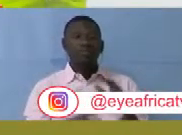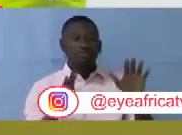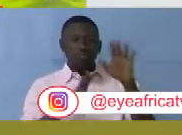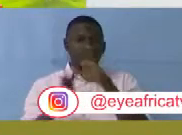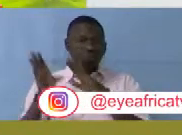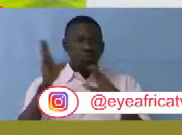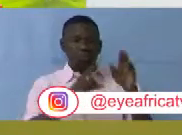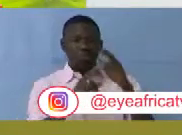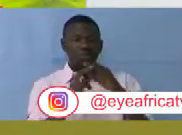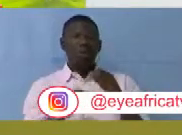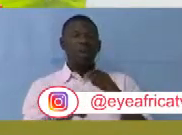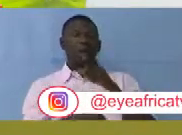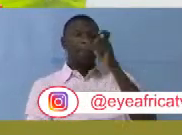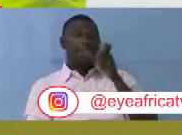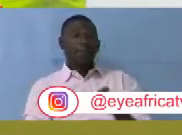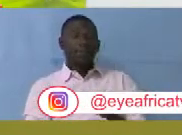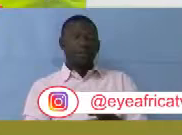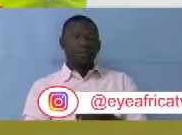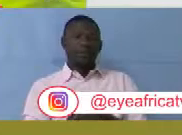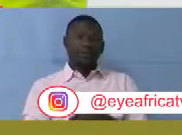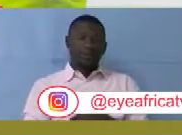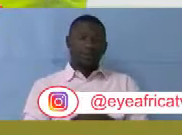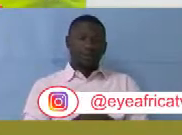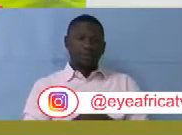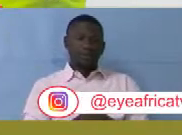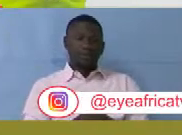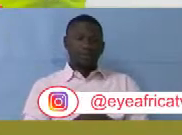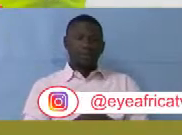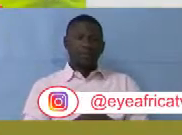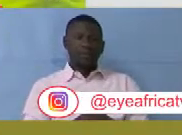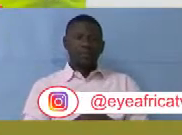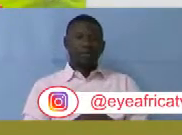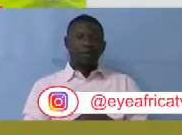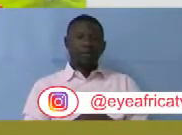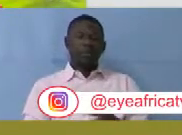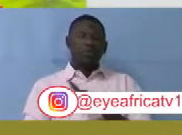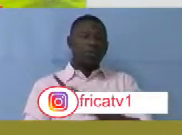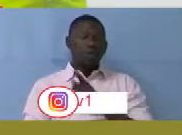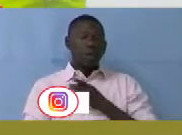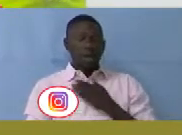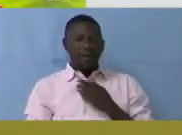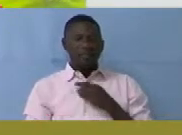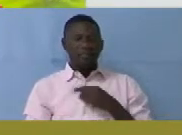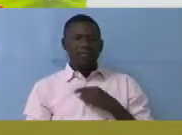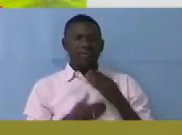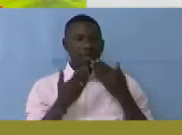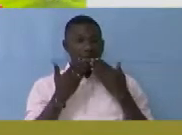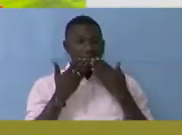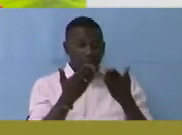meteorologists, we have a piece of information